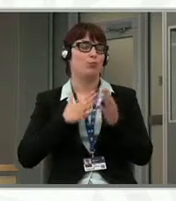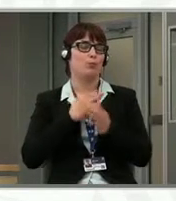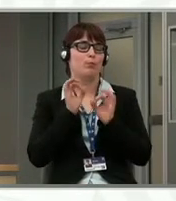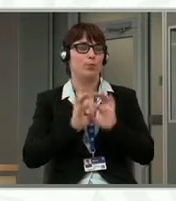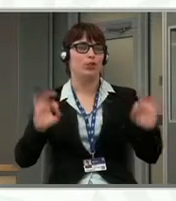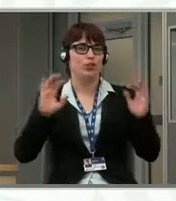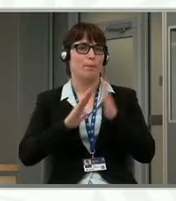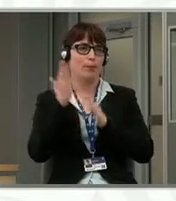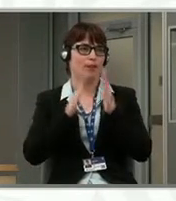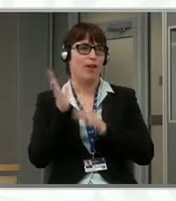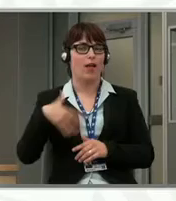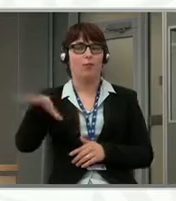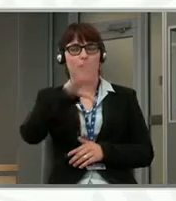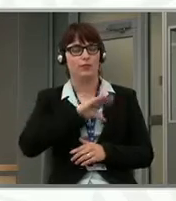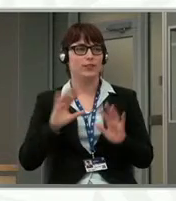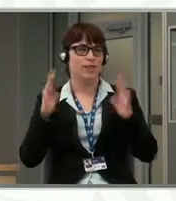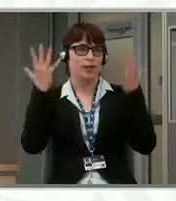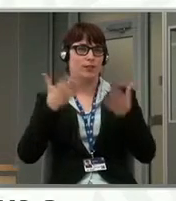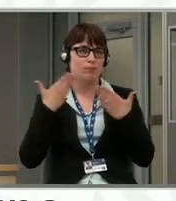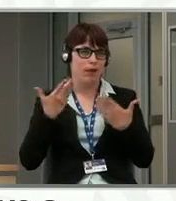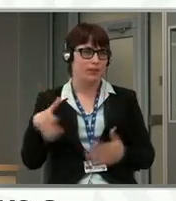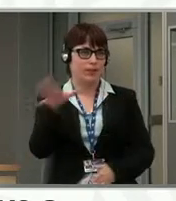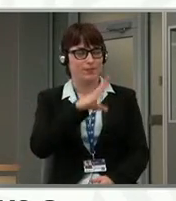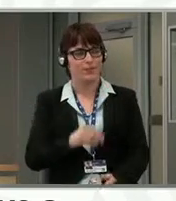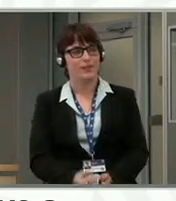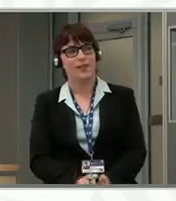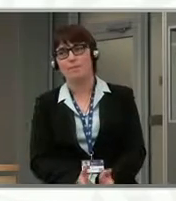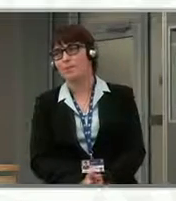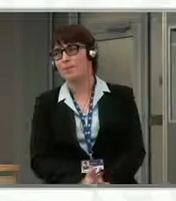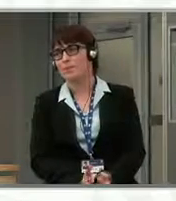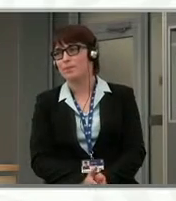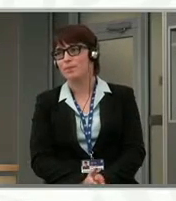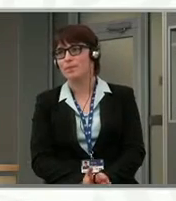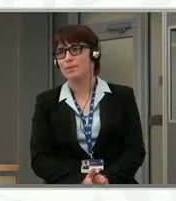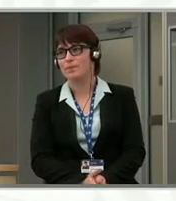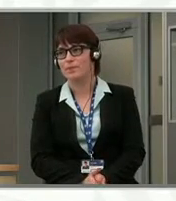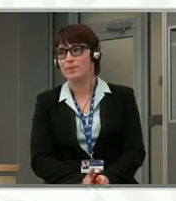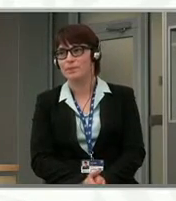Riga, have a nice time here, and have a good luck. Thank you.